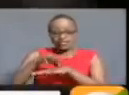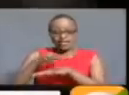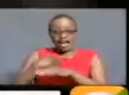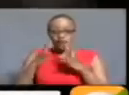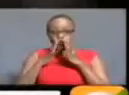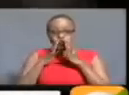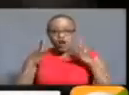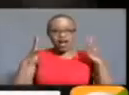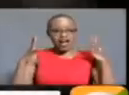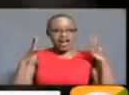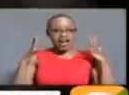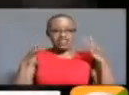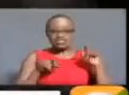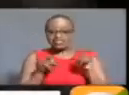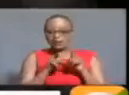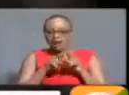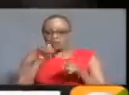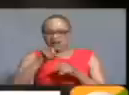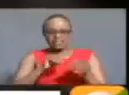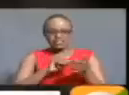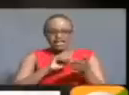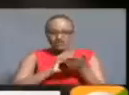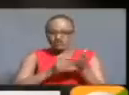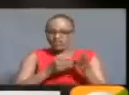through this application thing.